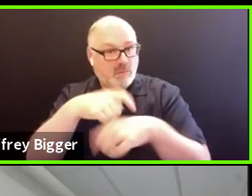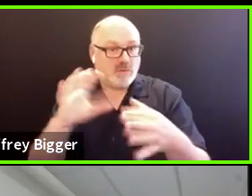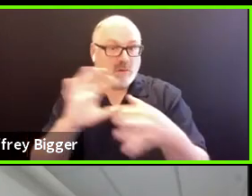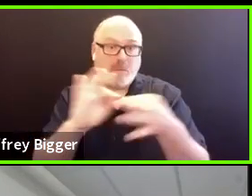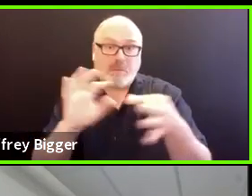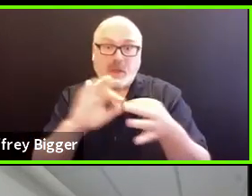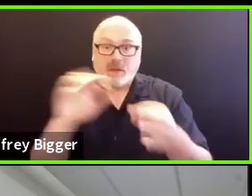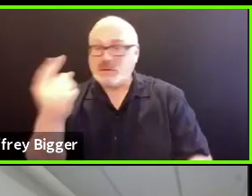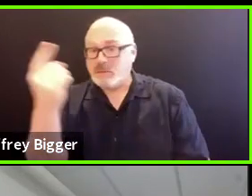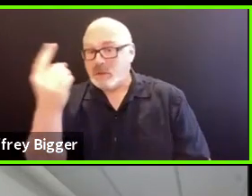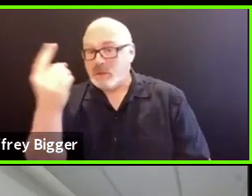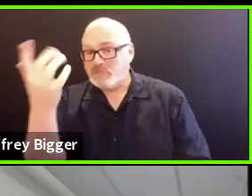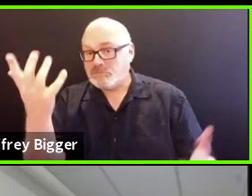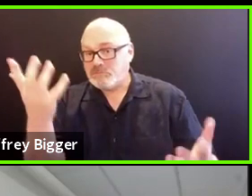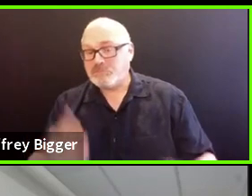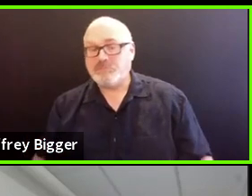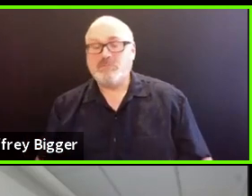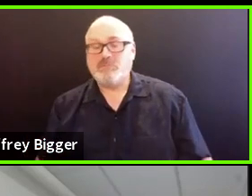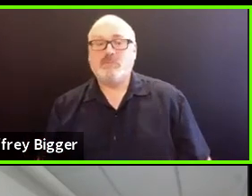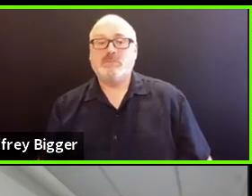anything?